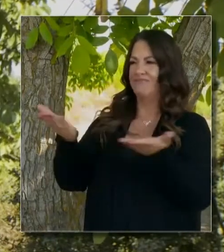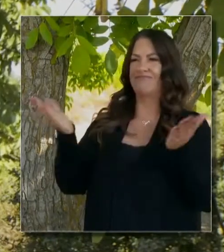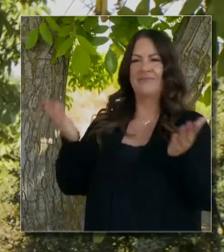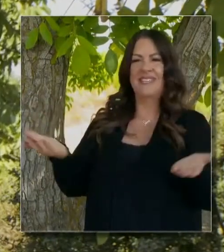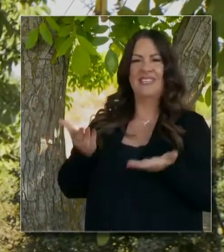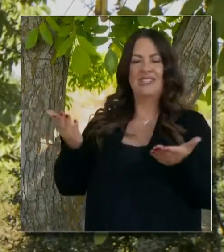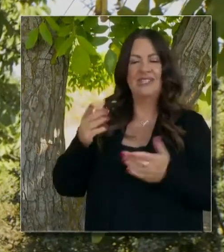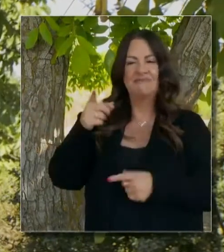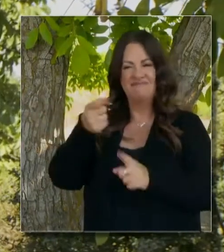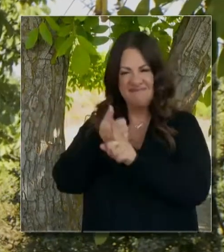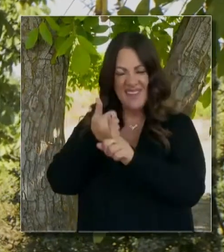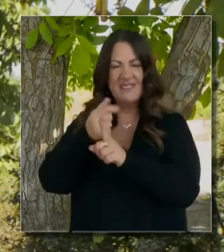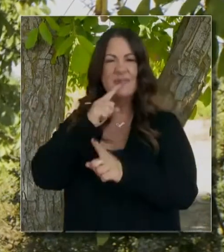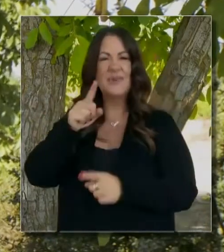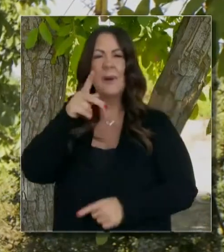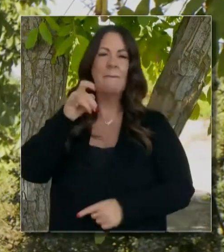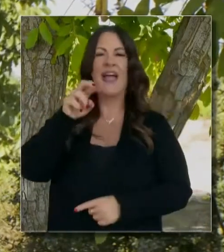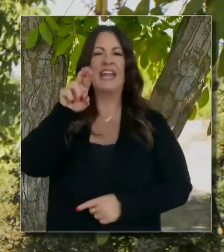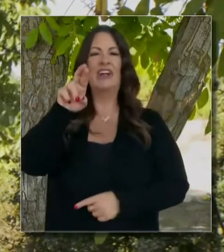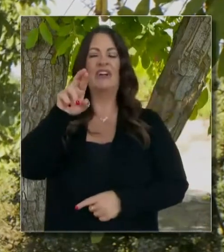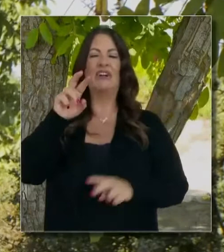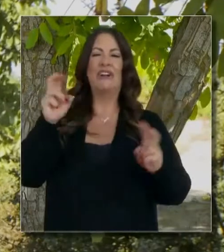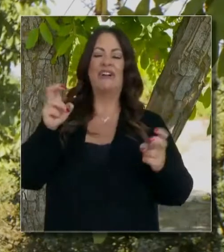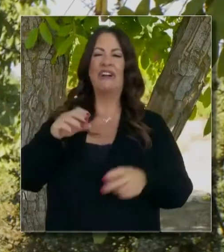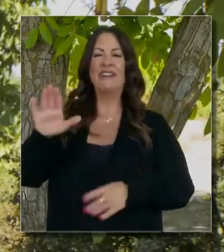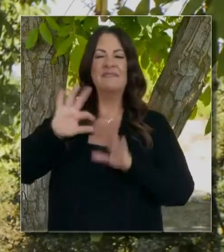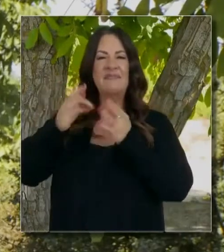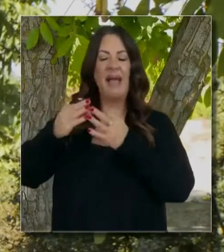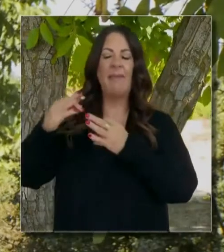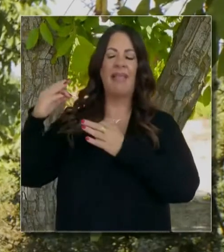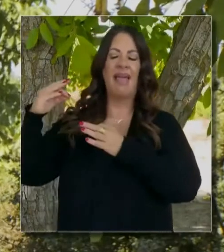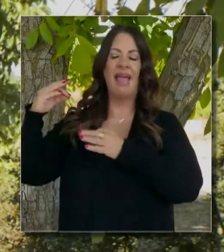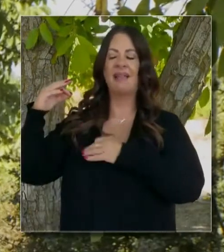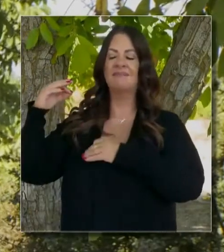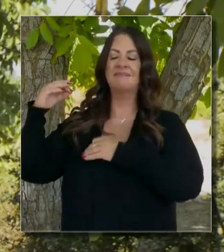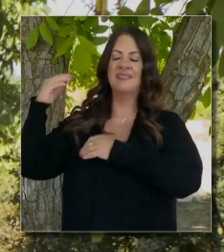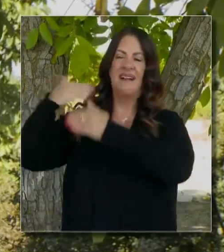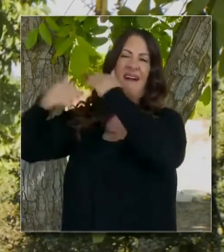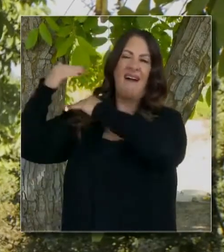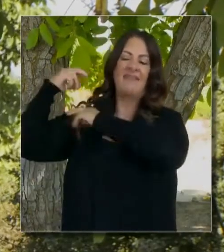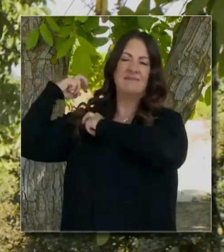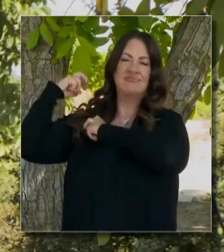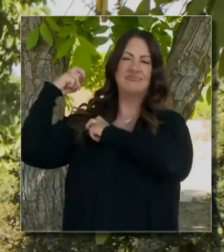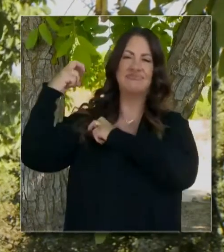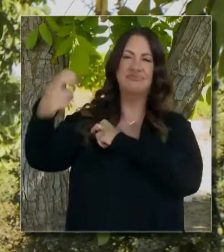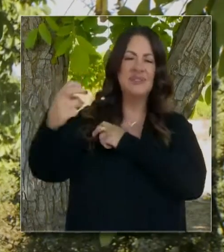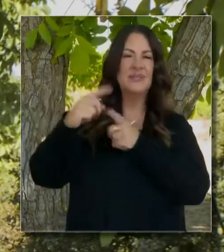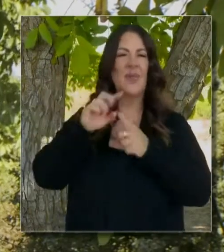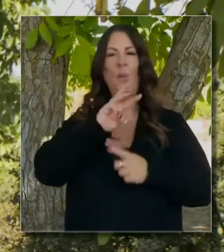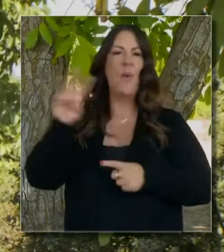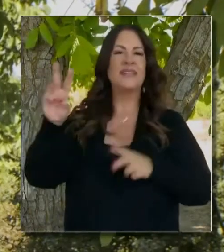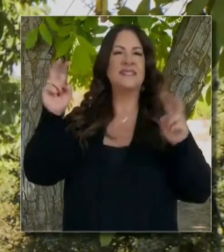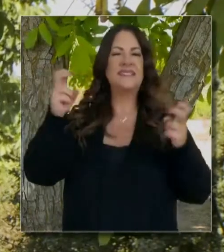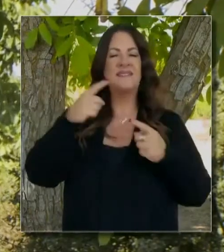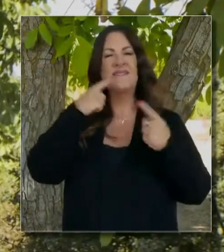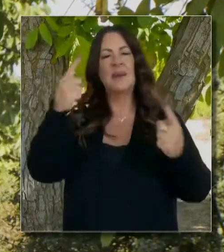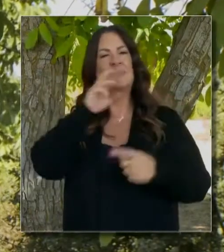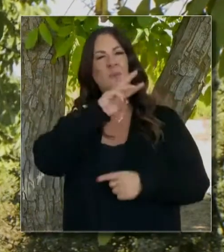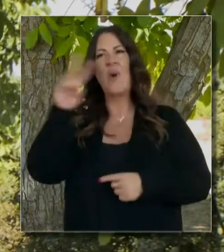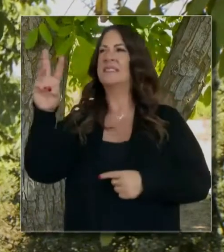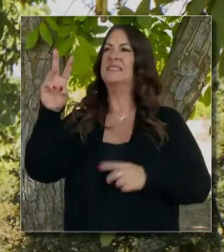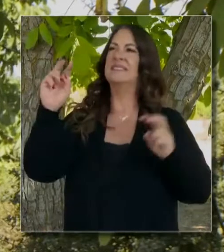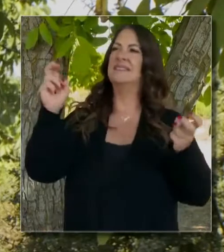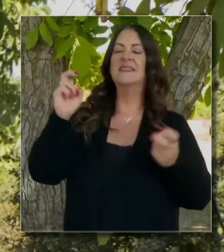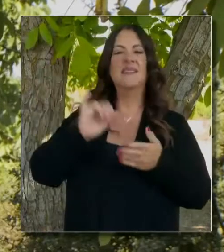California spirit. I think it was Horace Greeley said, "Go west, young man, go west." We talk in terms of that pioneering spirit, about what makes